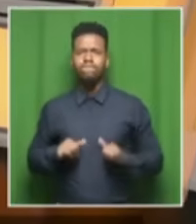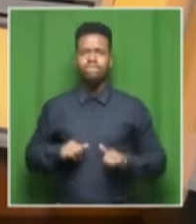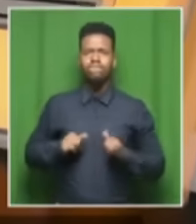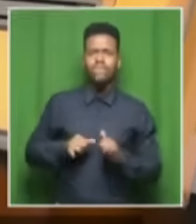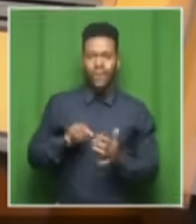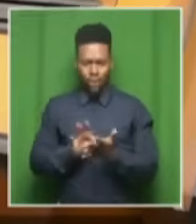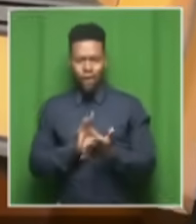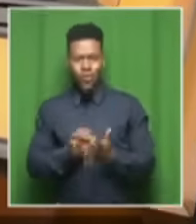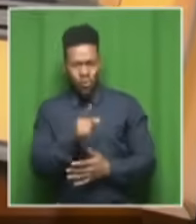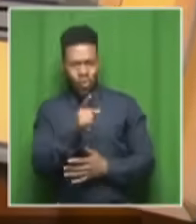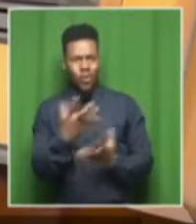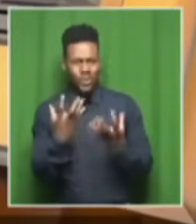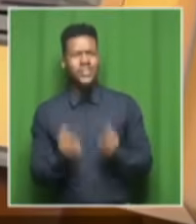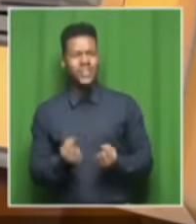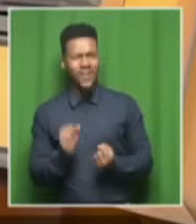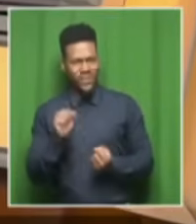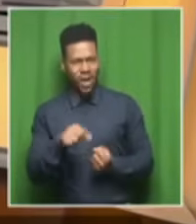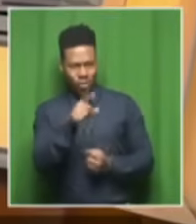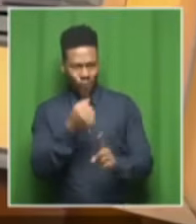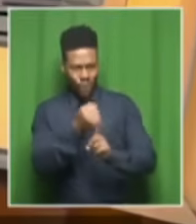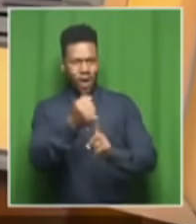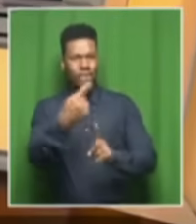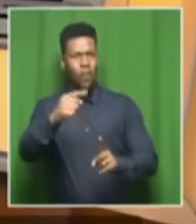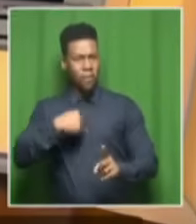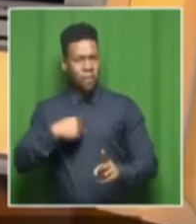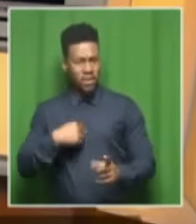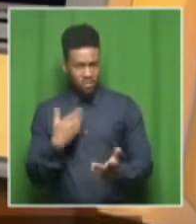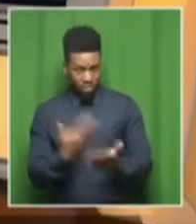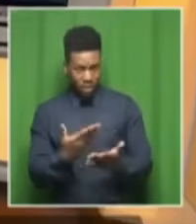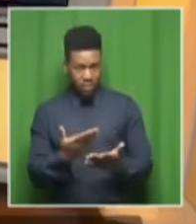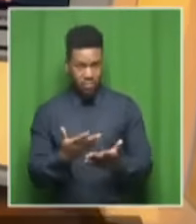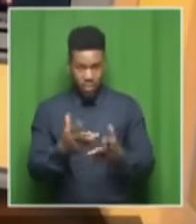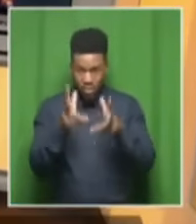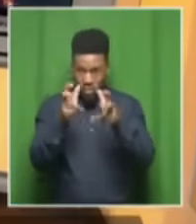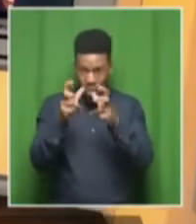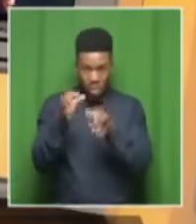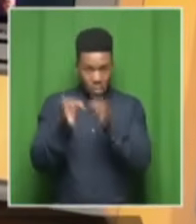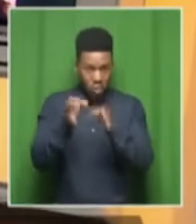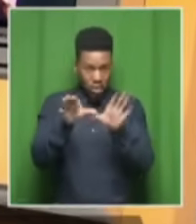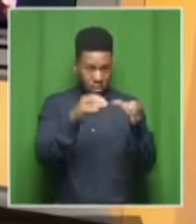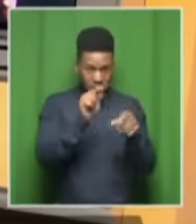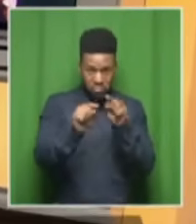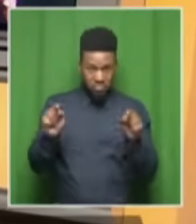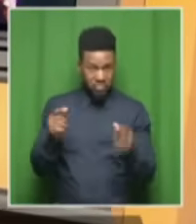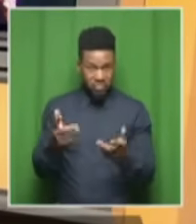you are the one that's going to go fight for me? Are you hearing that from any of these parties?